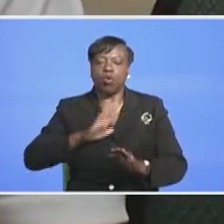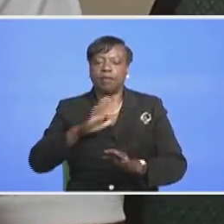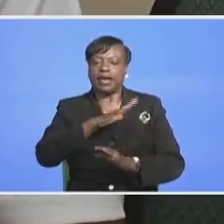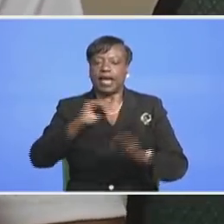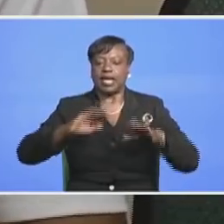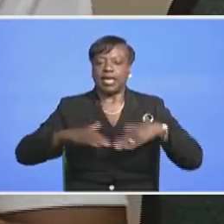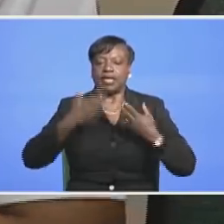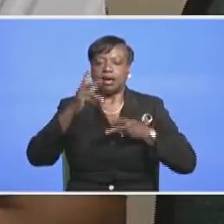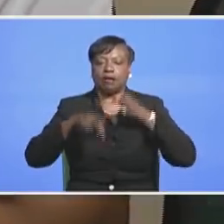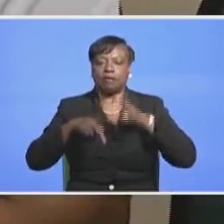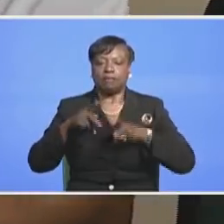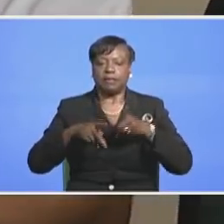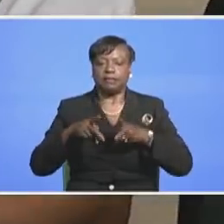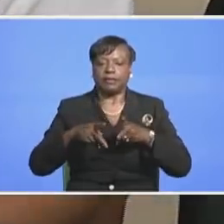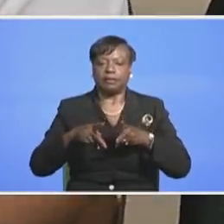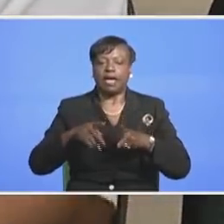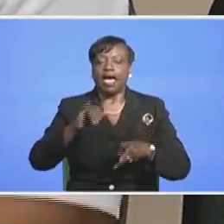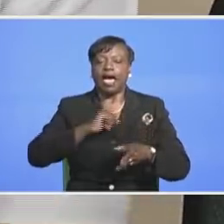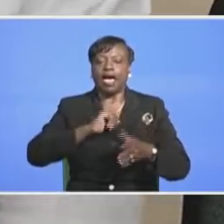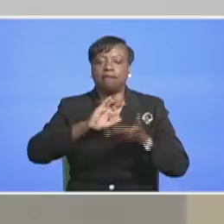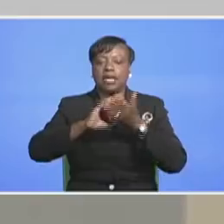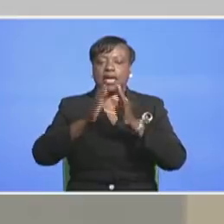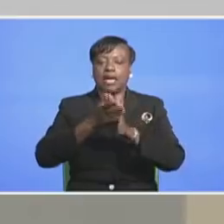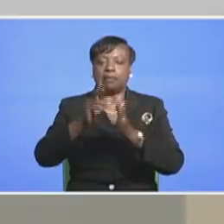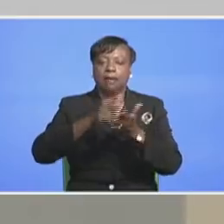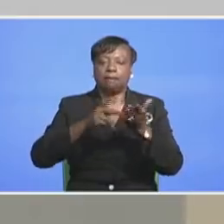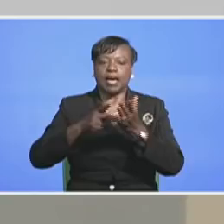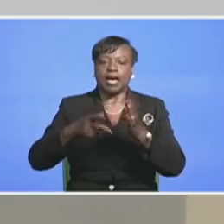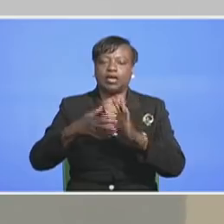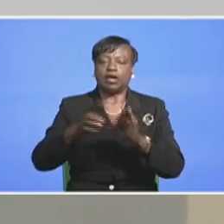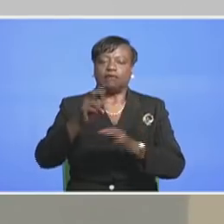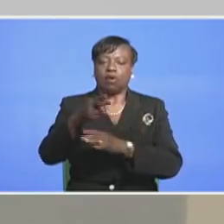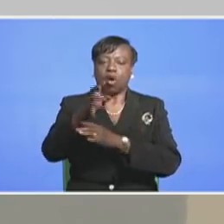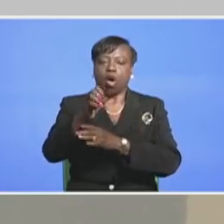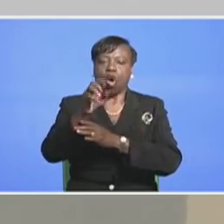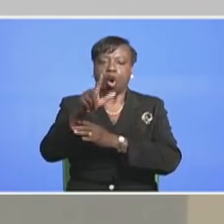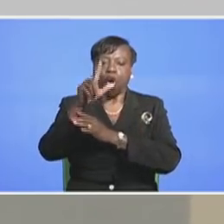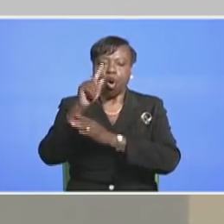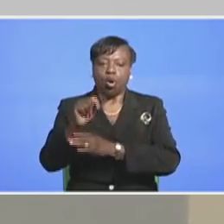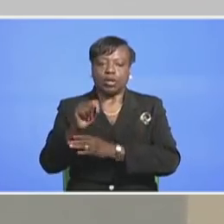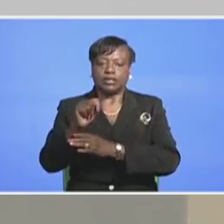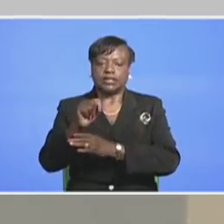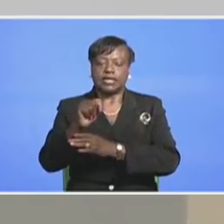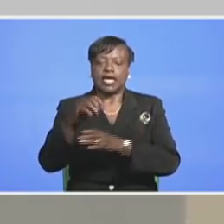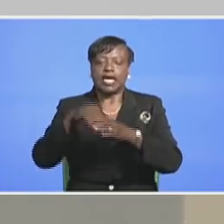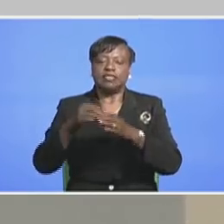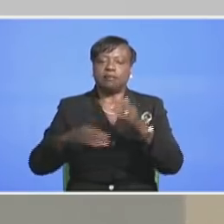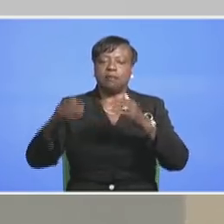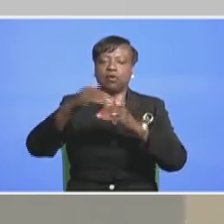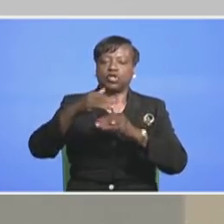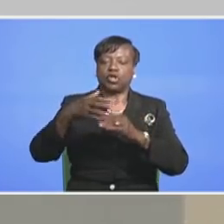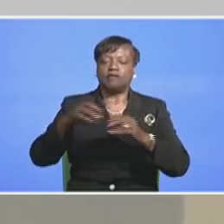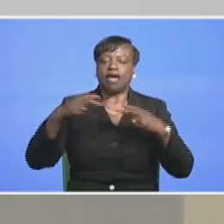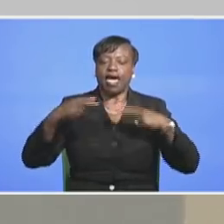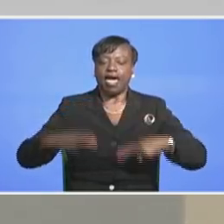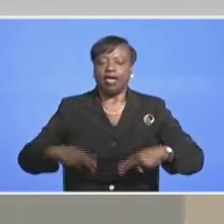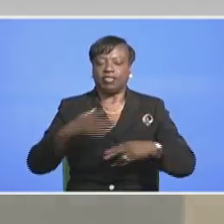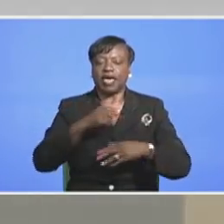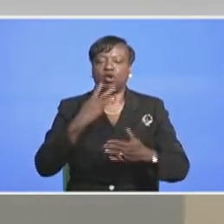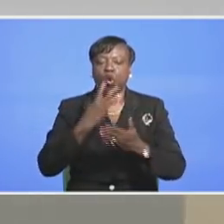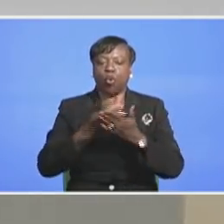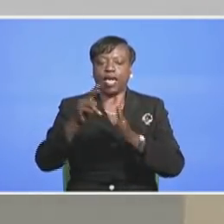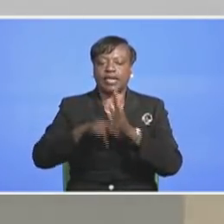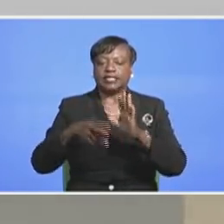in particular. I've become a part of HOLT in helping the promotion of the health and wellness